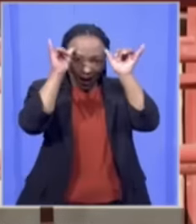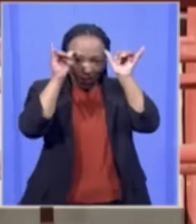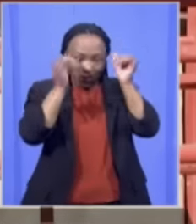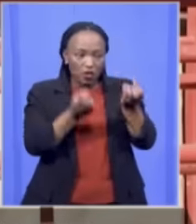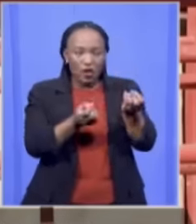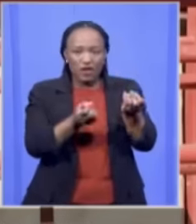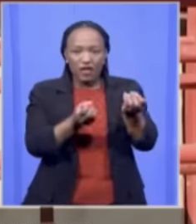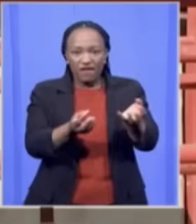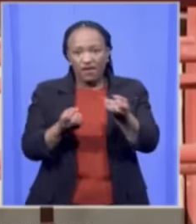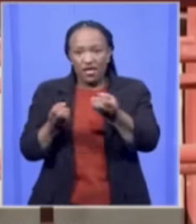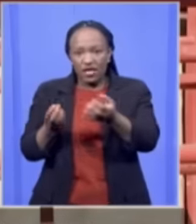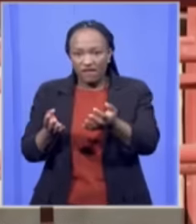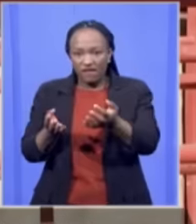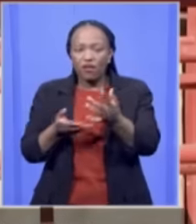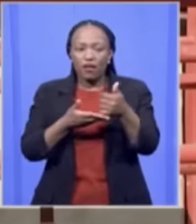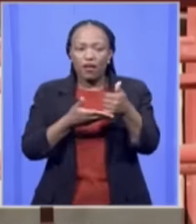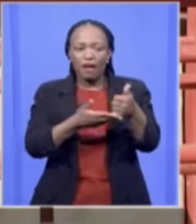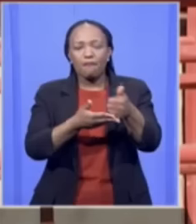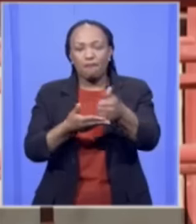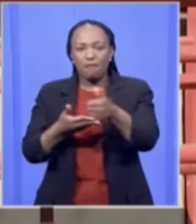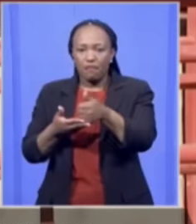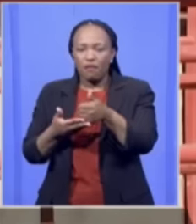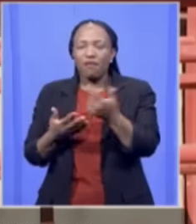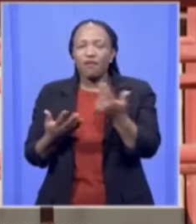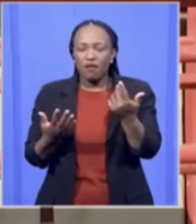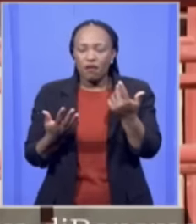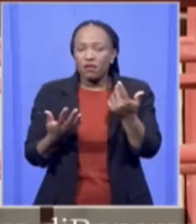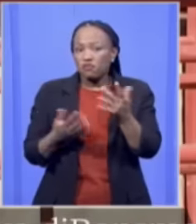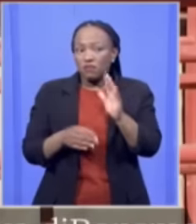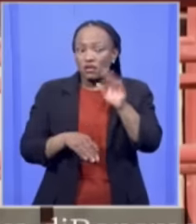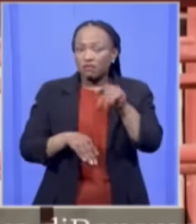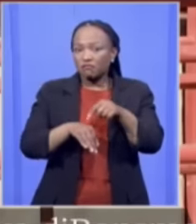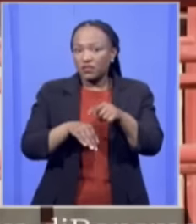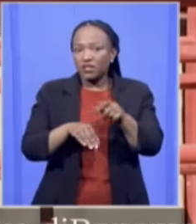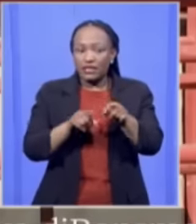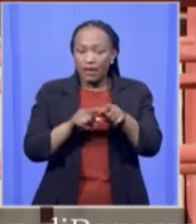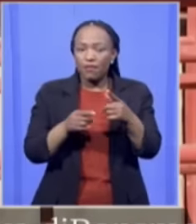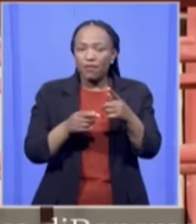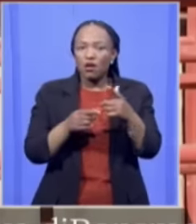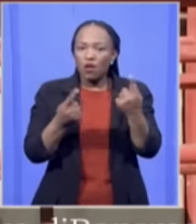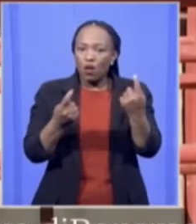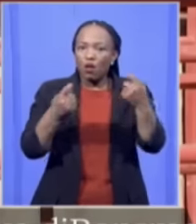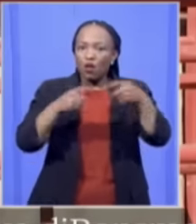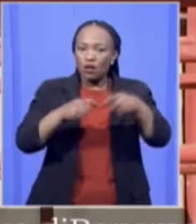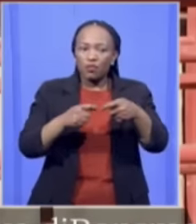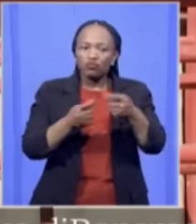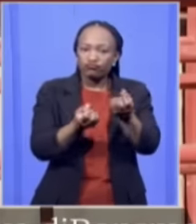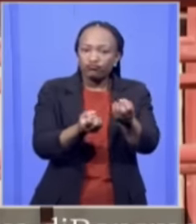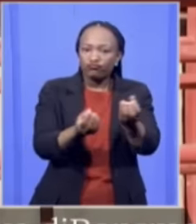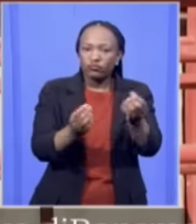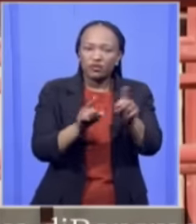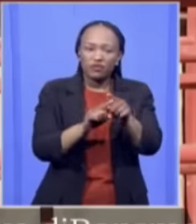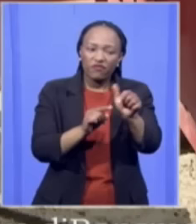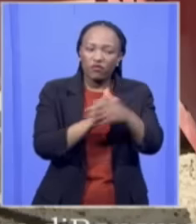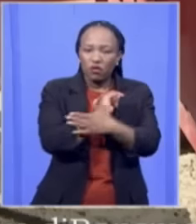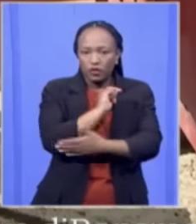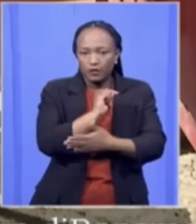mosola le bone tla re letsatsi le lengwe ba contribute like we have contributed to them to our